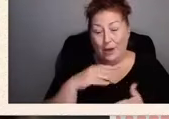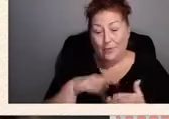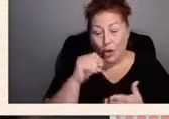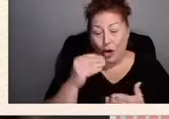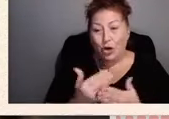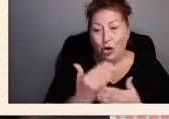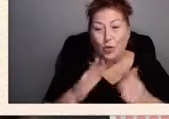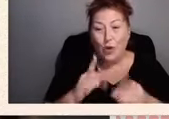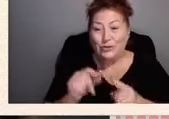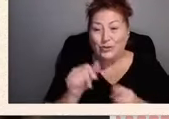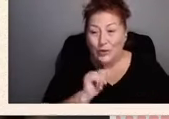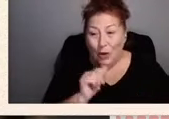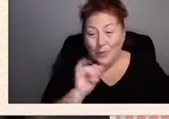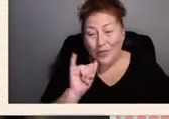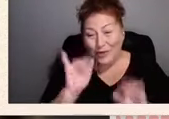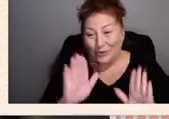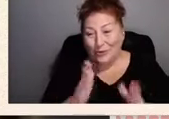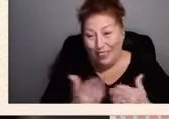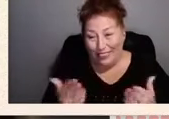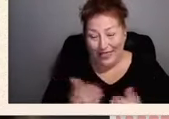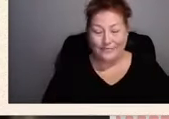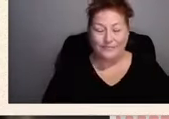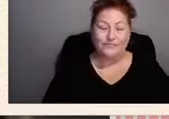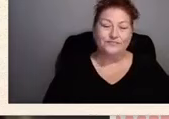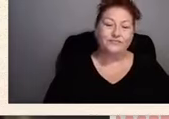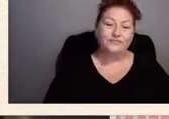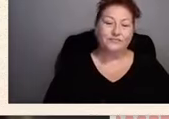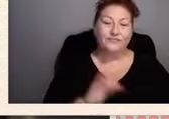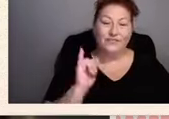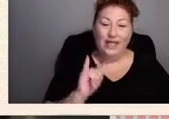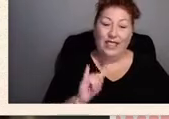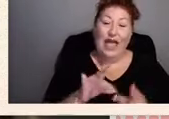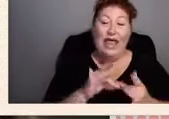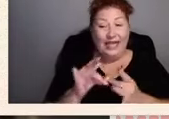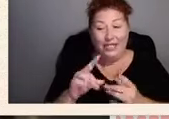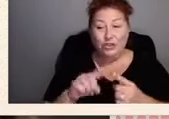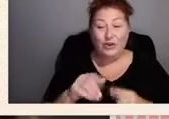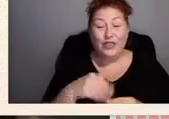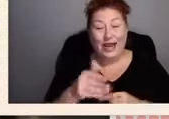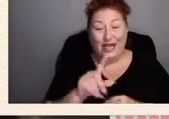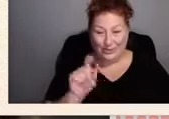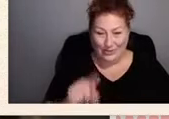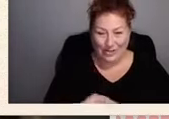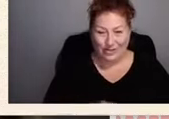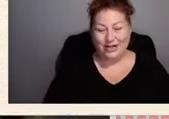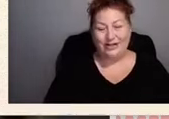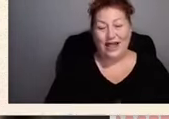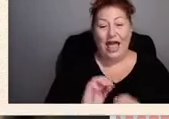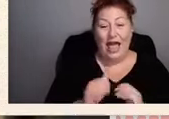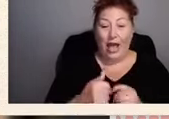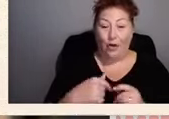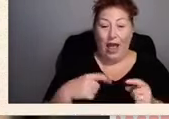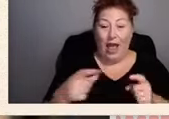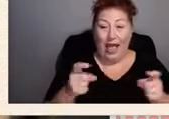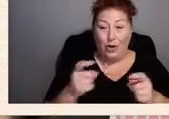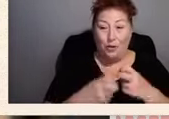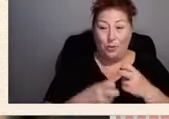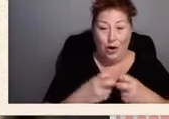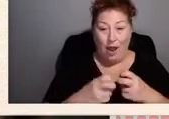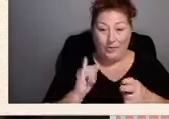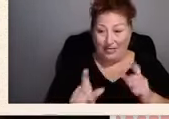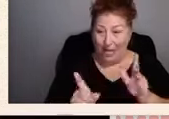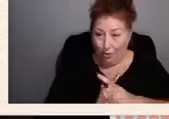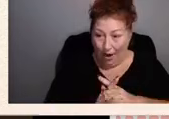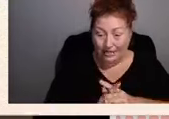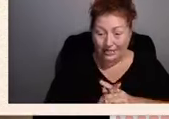a great thing, which leads into the next question, which is how do I handle problems that arise? And that's